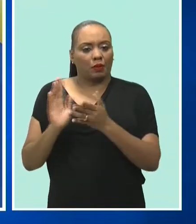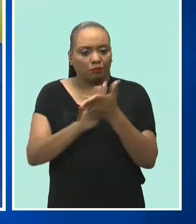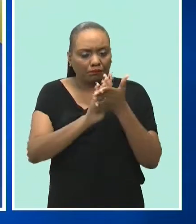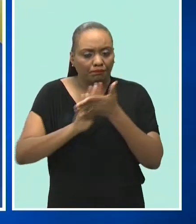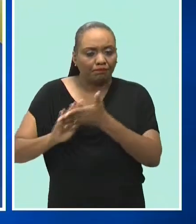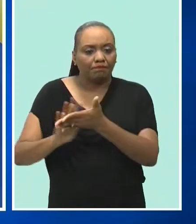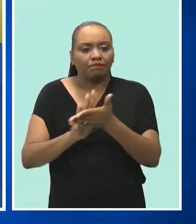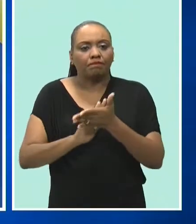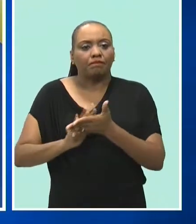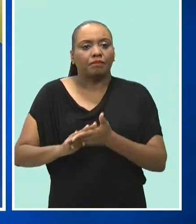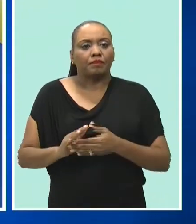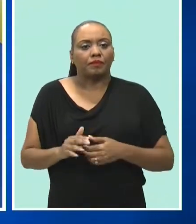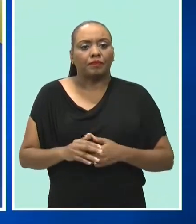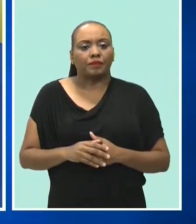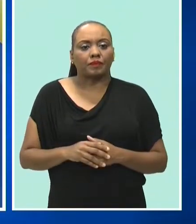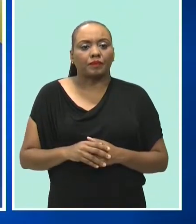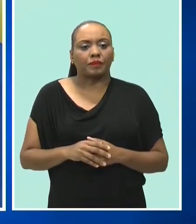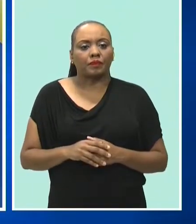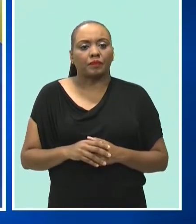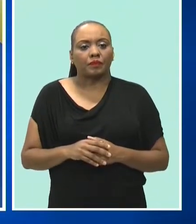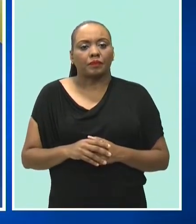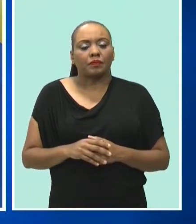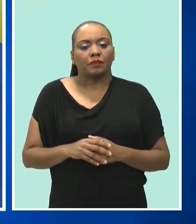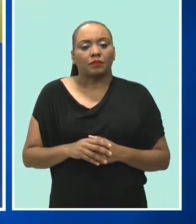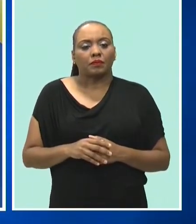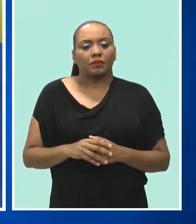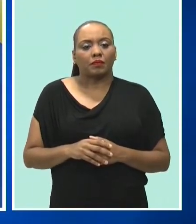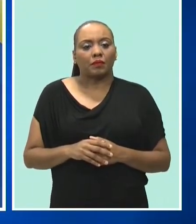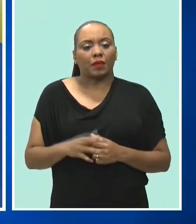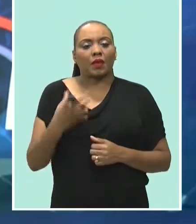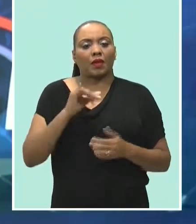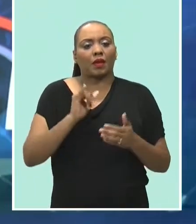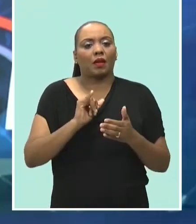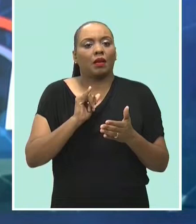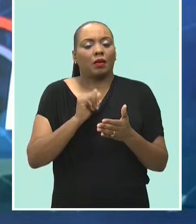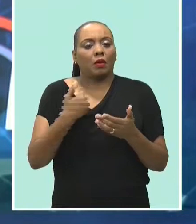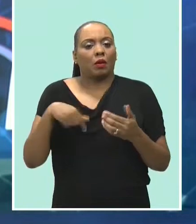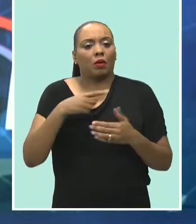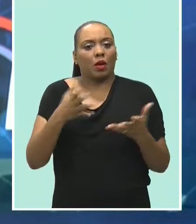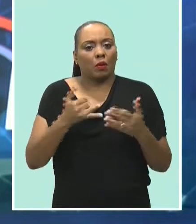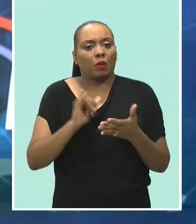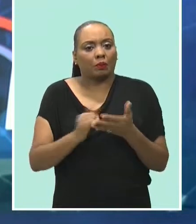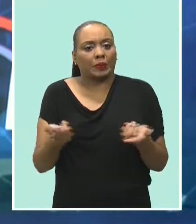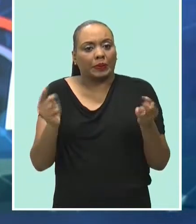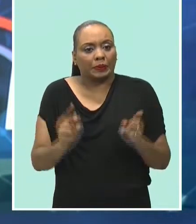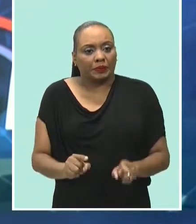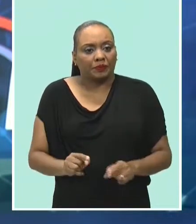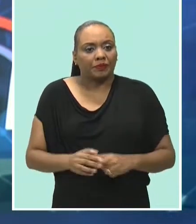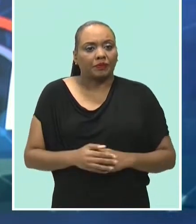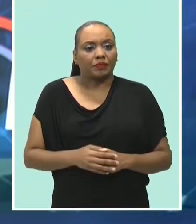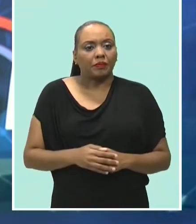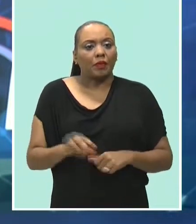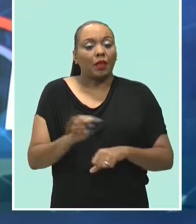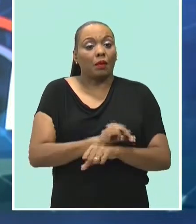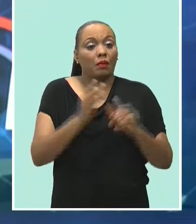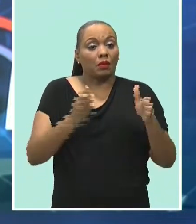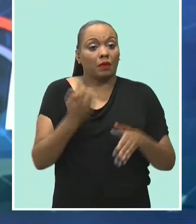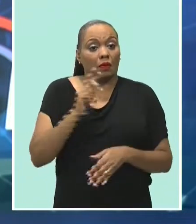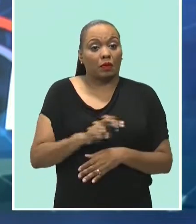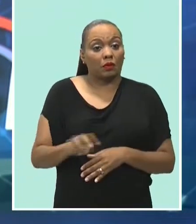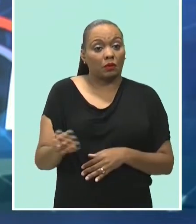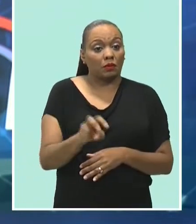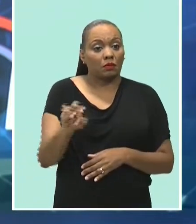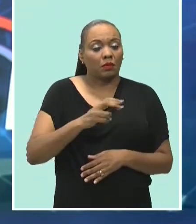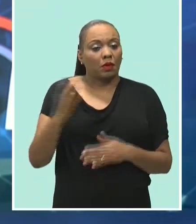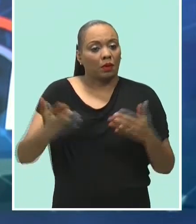will cement all the efforts that we've put in so far. Minister of Tourism and International Transport Kerry